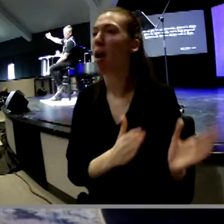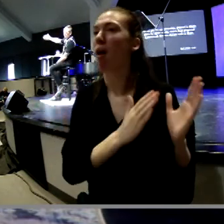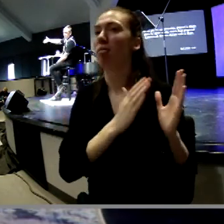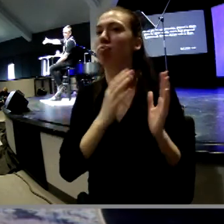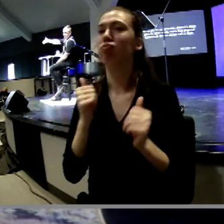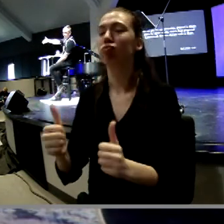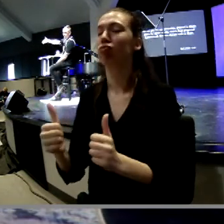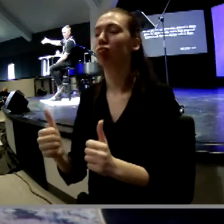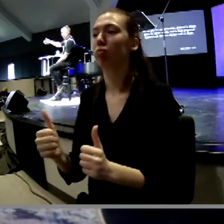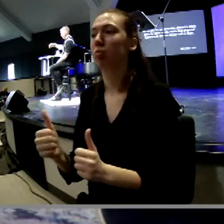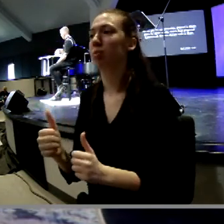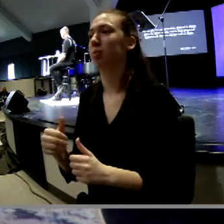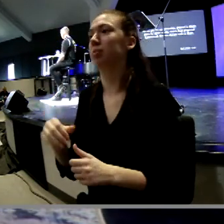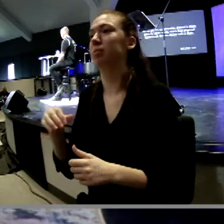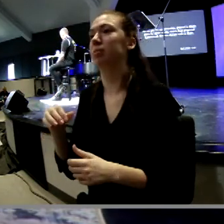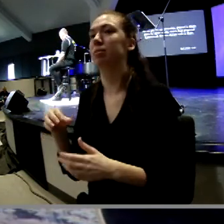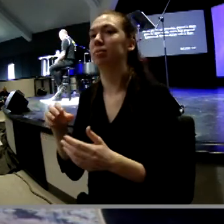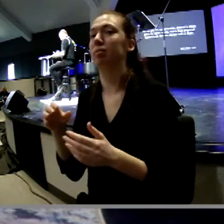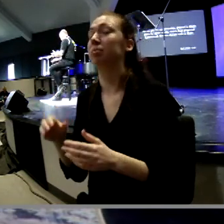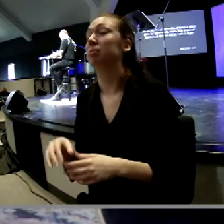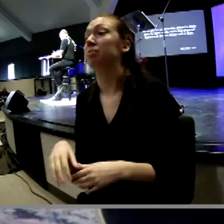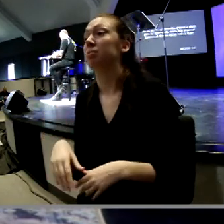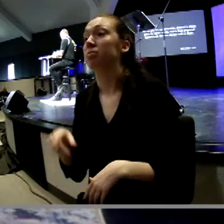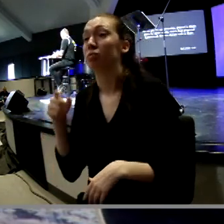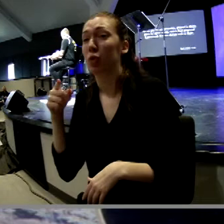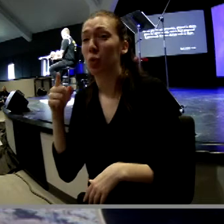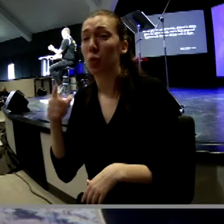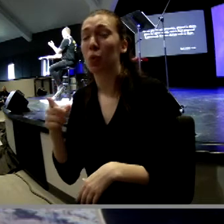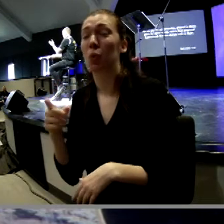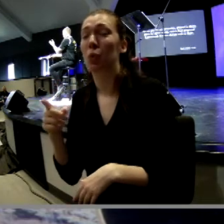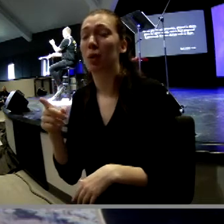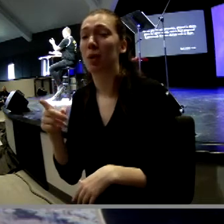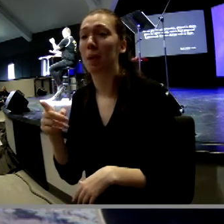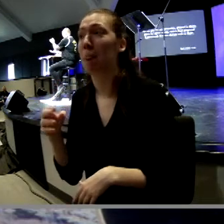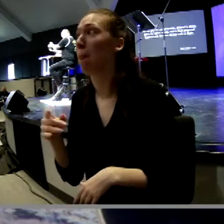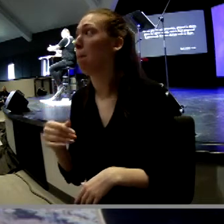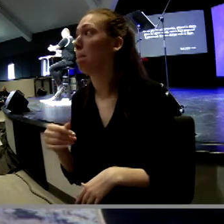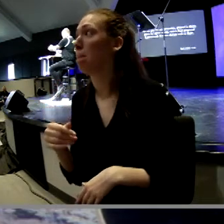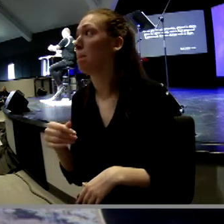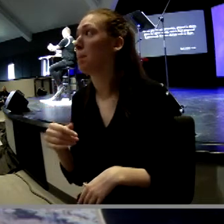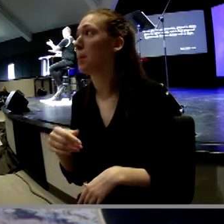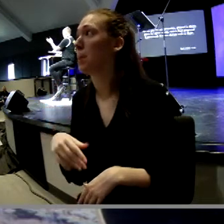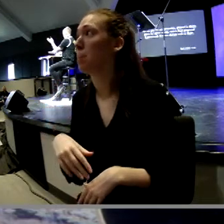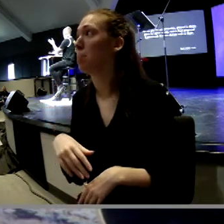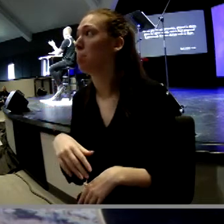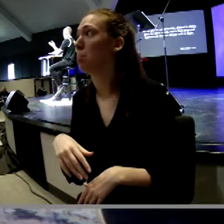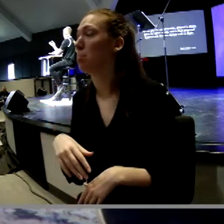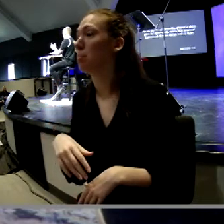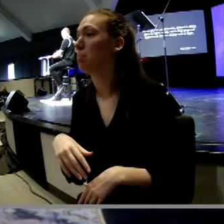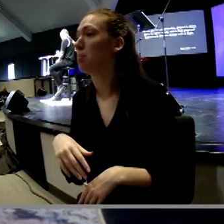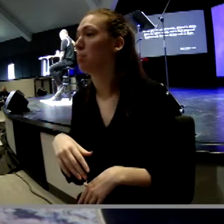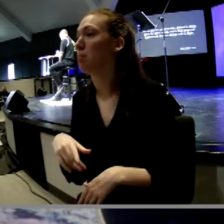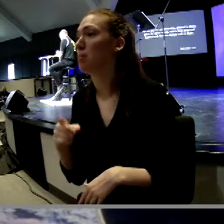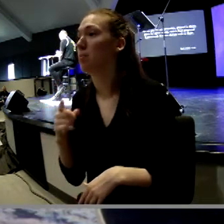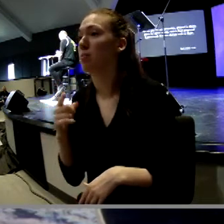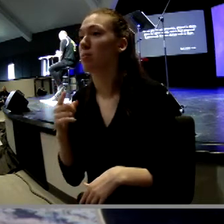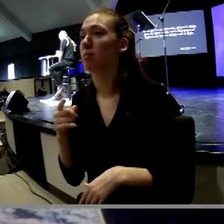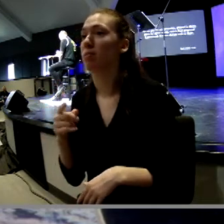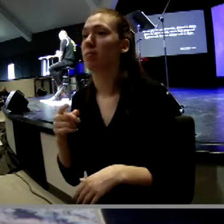Ephesians 2:10. Your handiwork, it's you, and there's a key word,